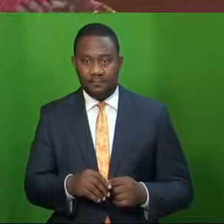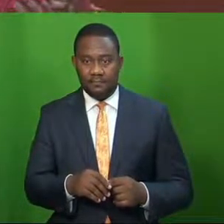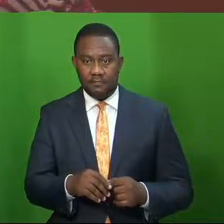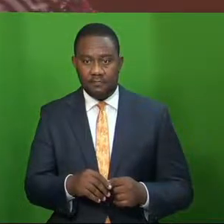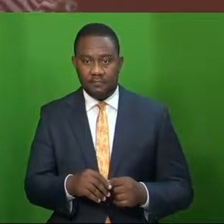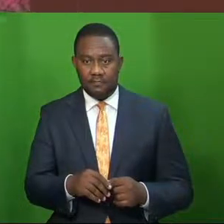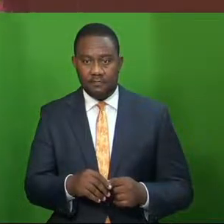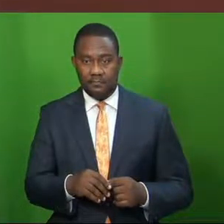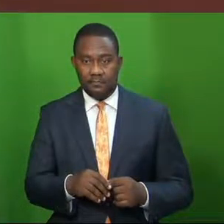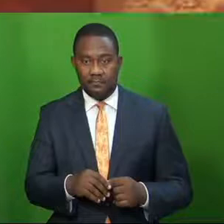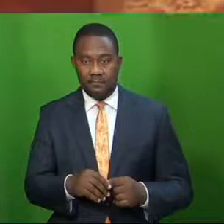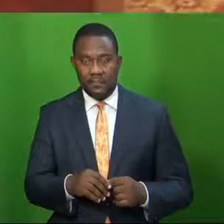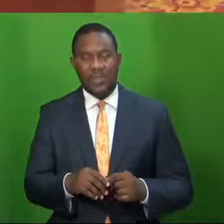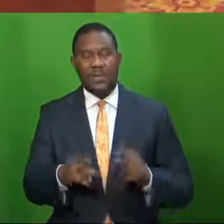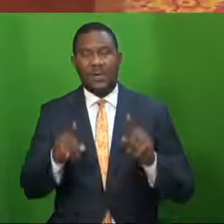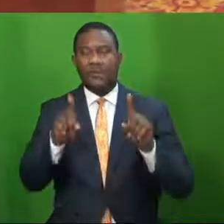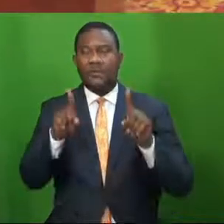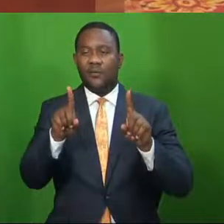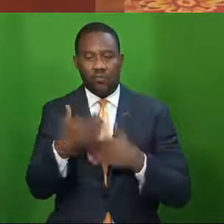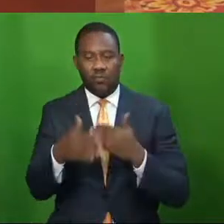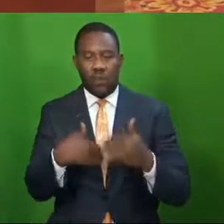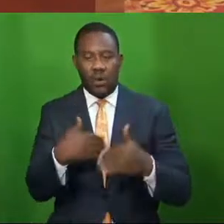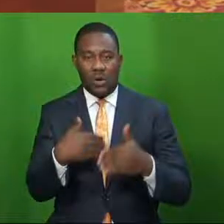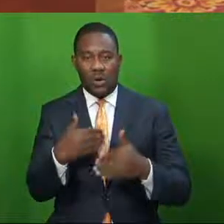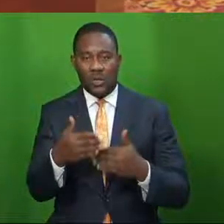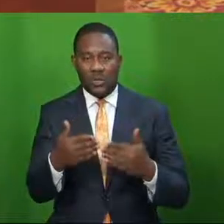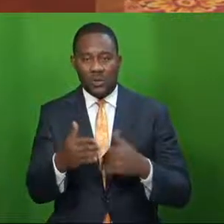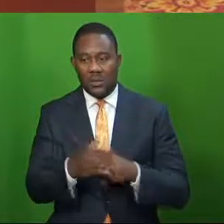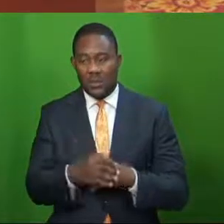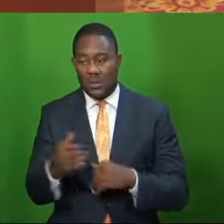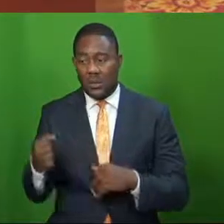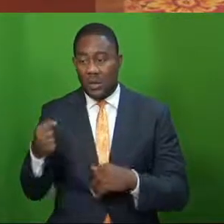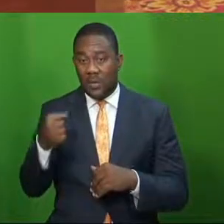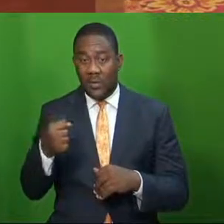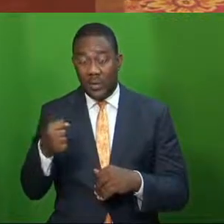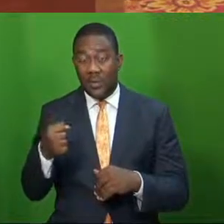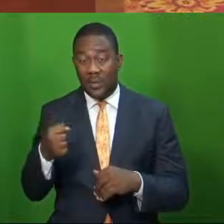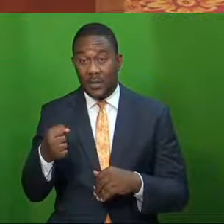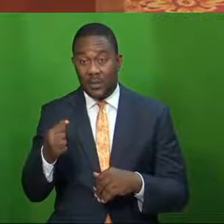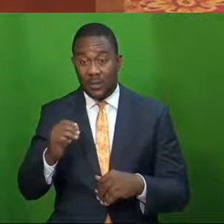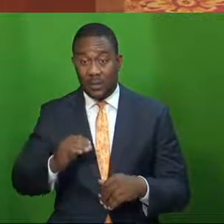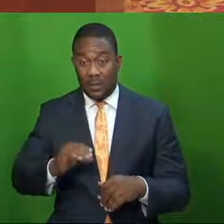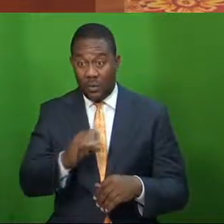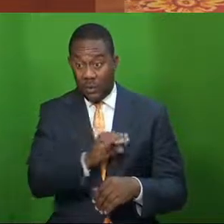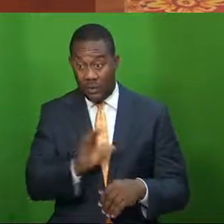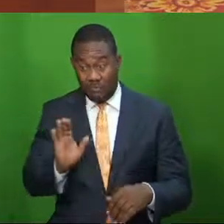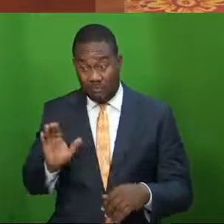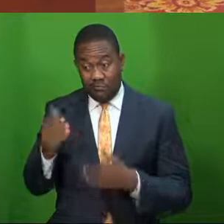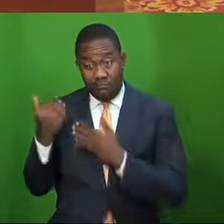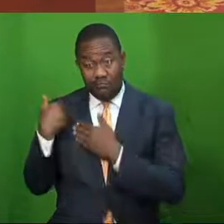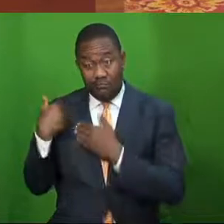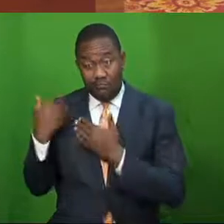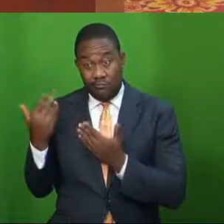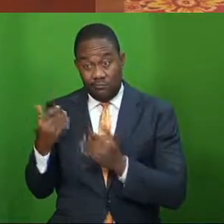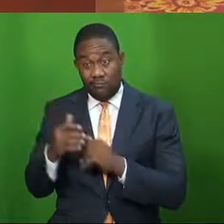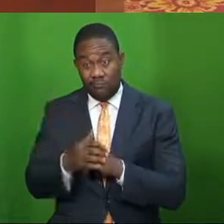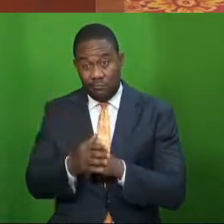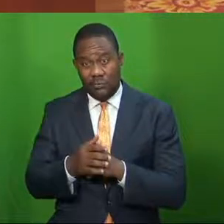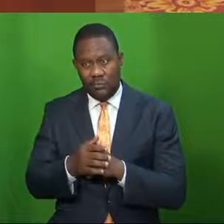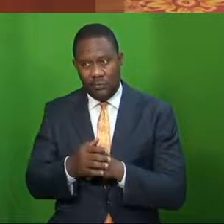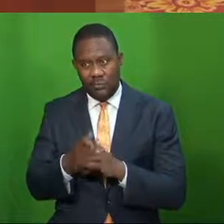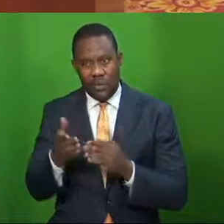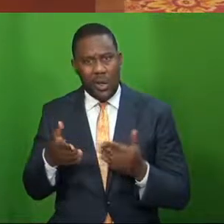vetting process, the appointment committee meeting, experience any hiccups, so that we shall have a smooth